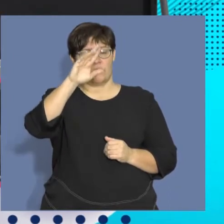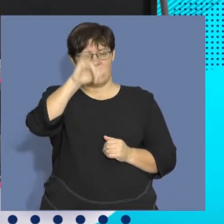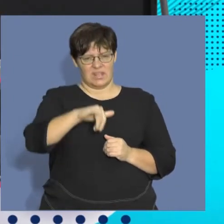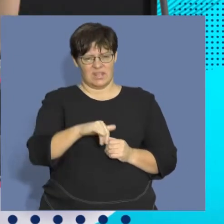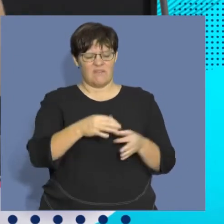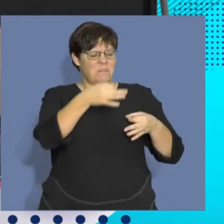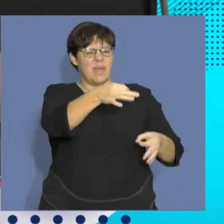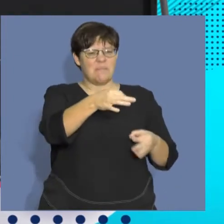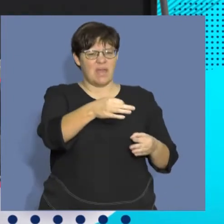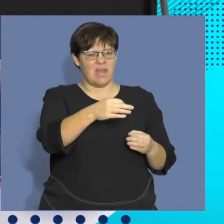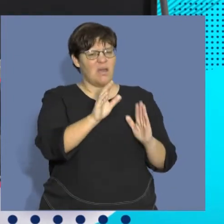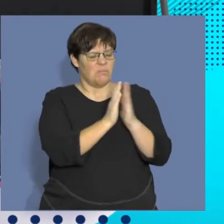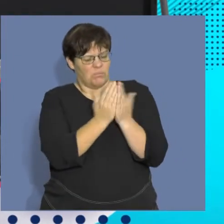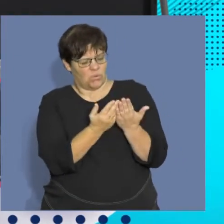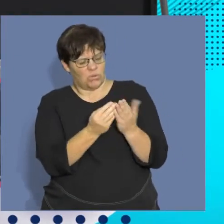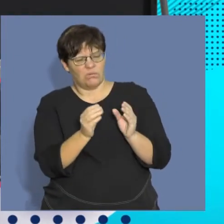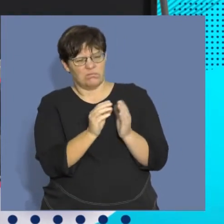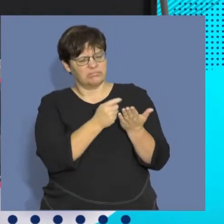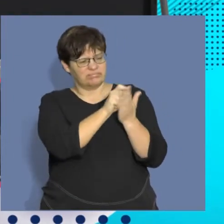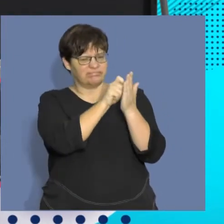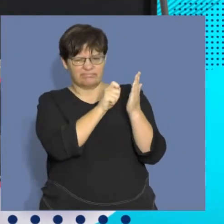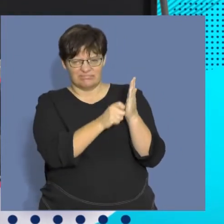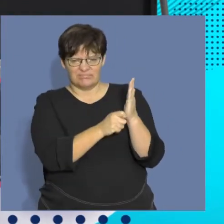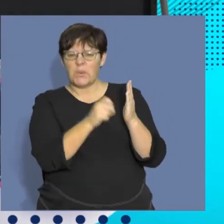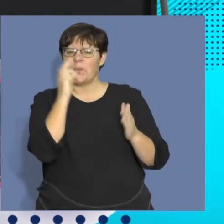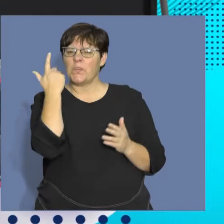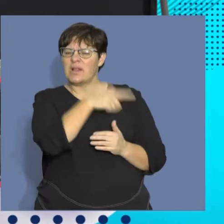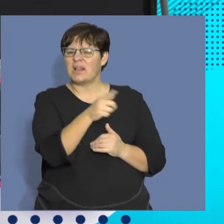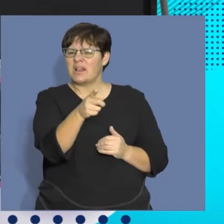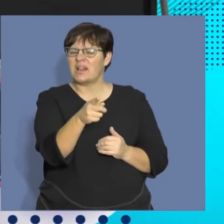Get hold of a little notebook, maybe one of those